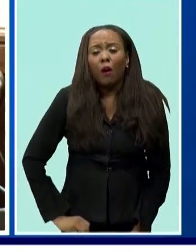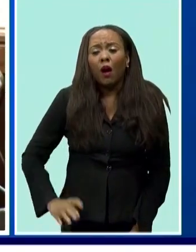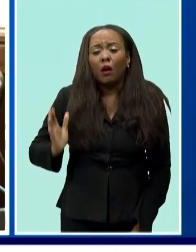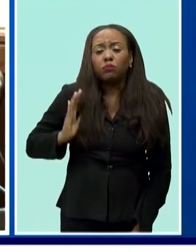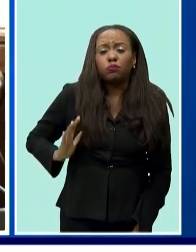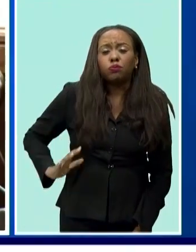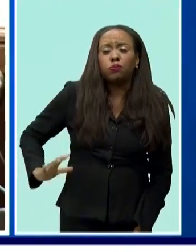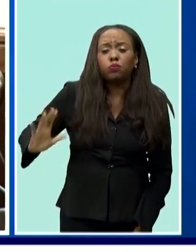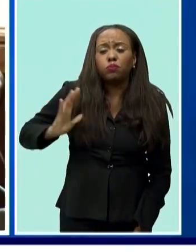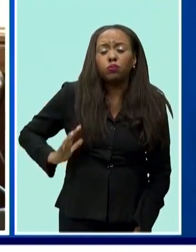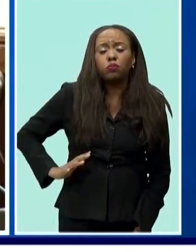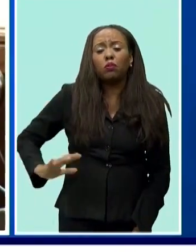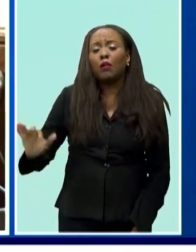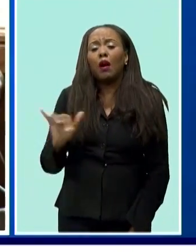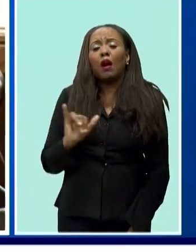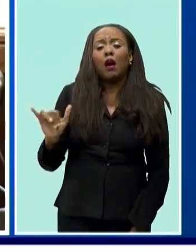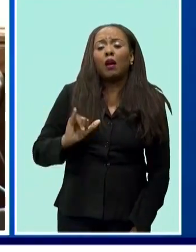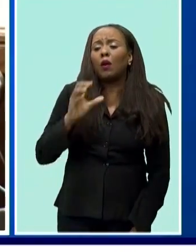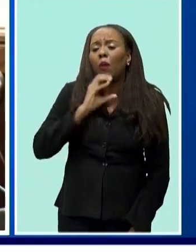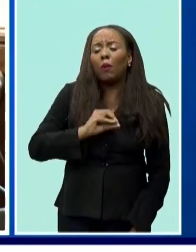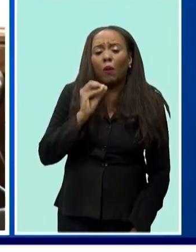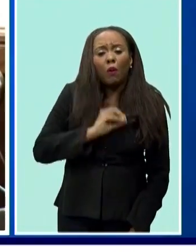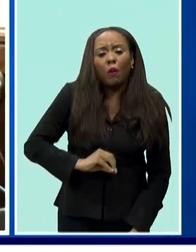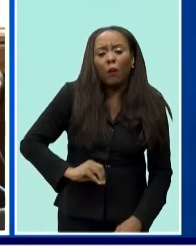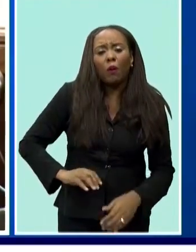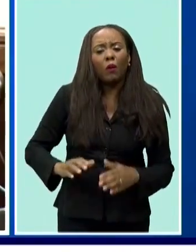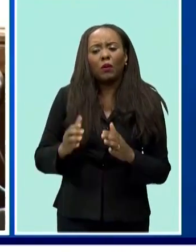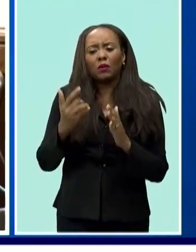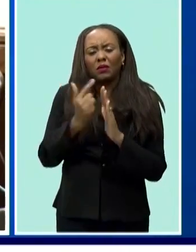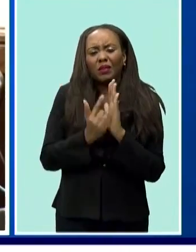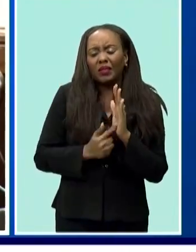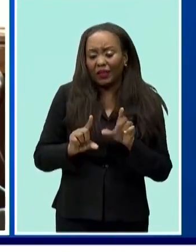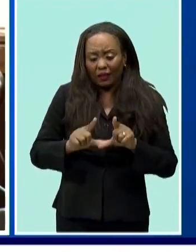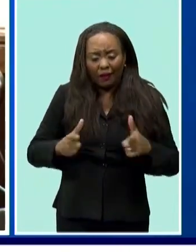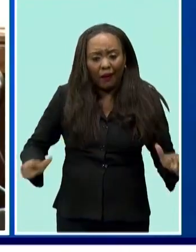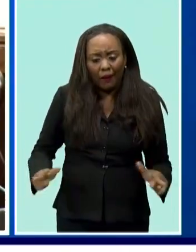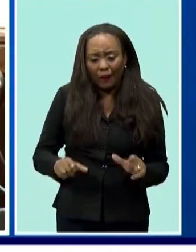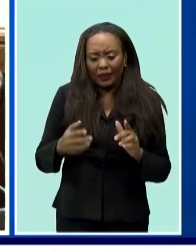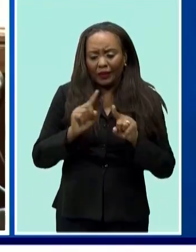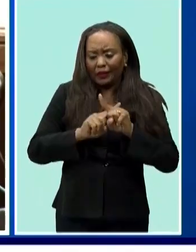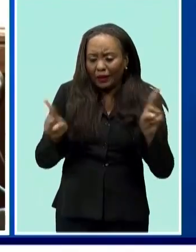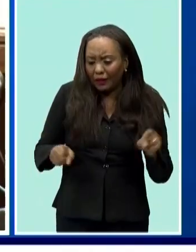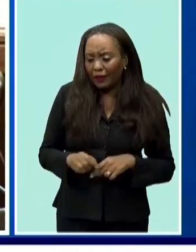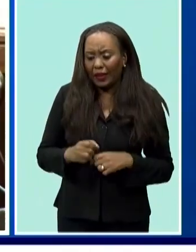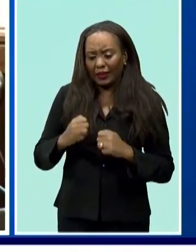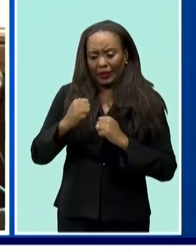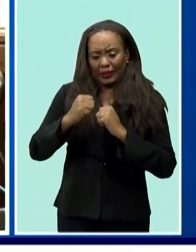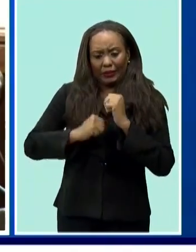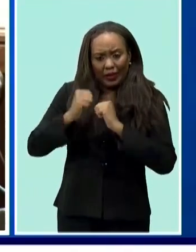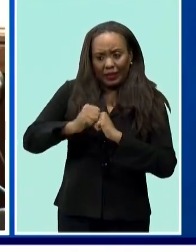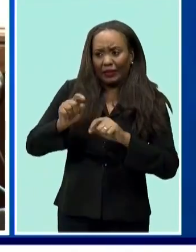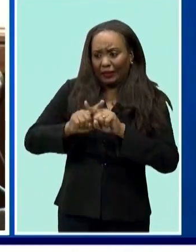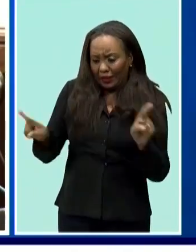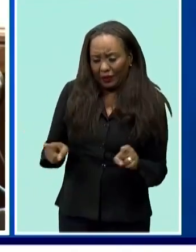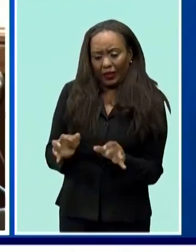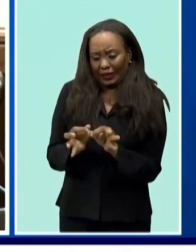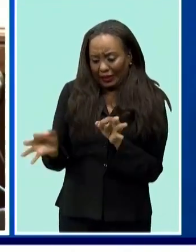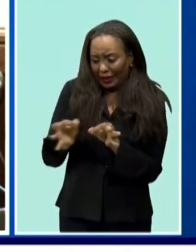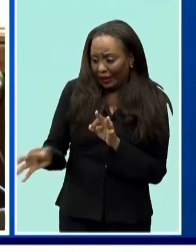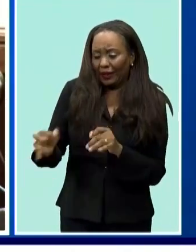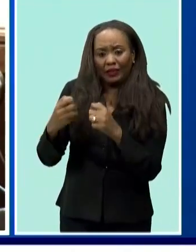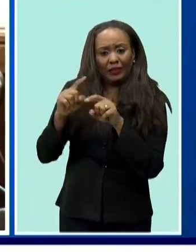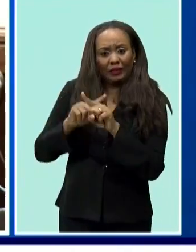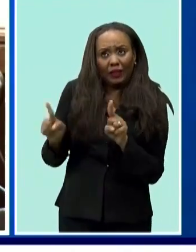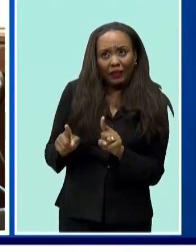Chaucer or Shakespeare. The language is different, the syntax is different. The absence of punctuation